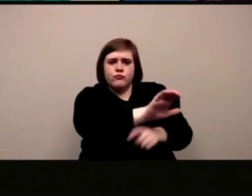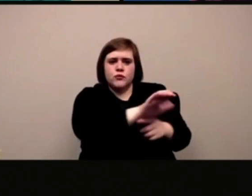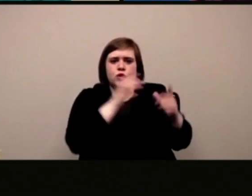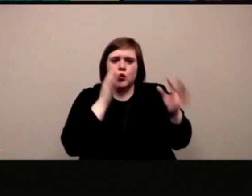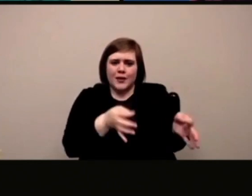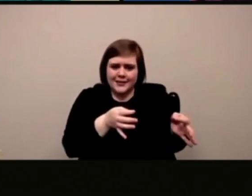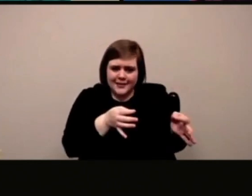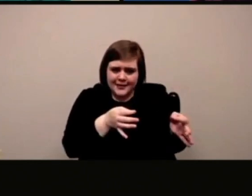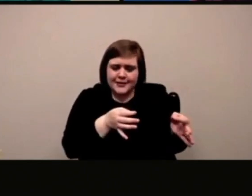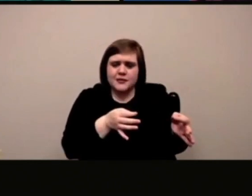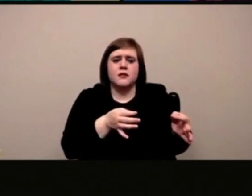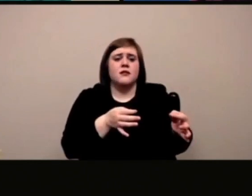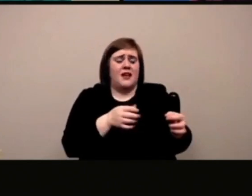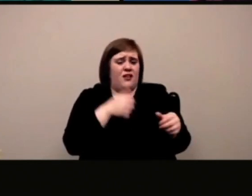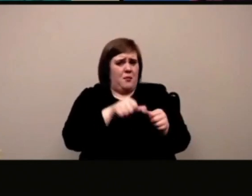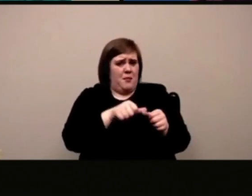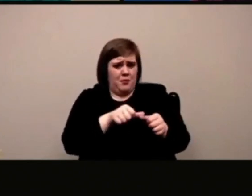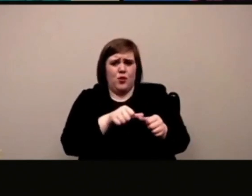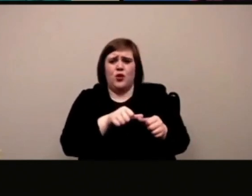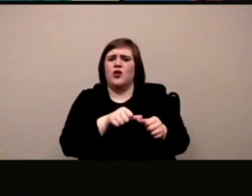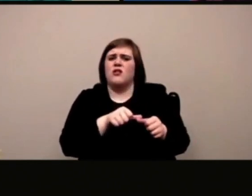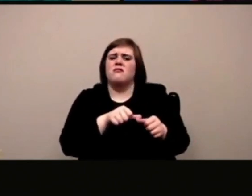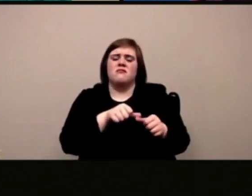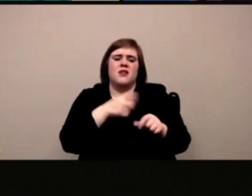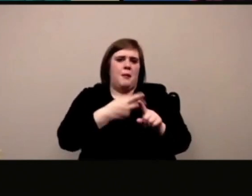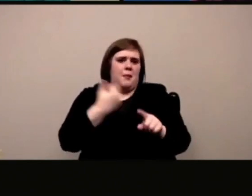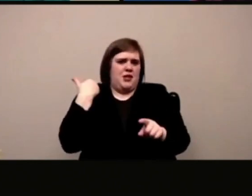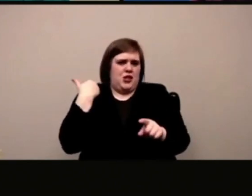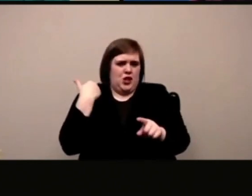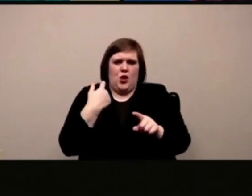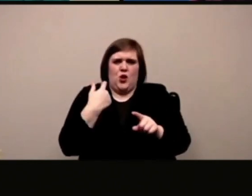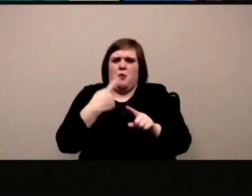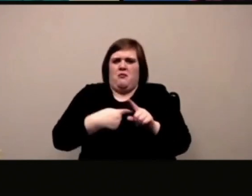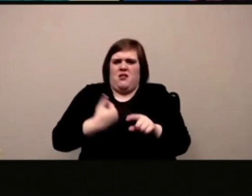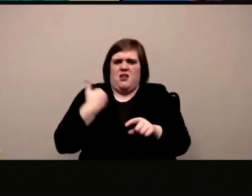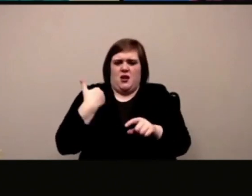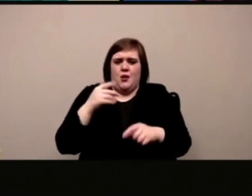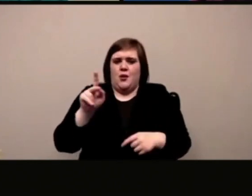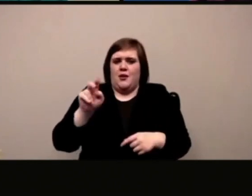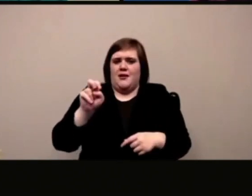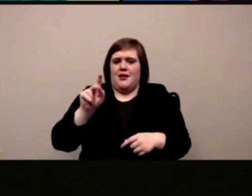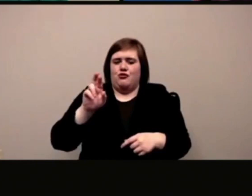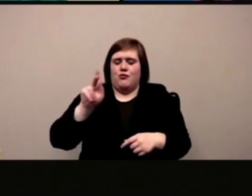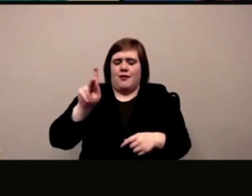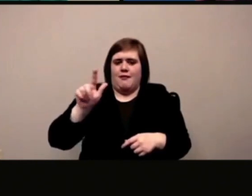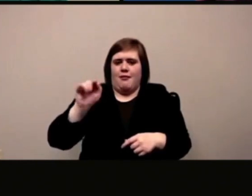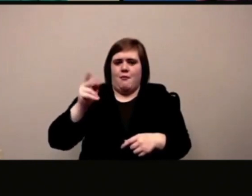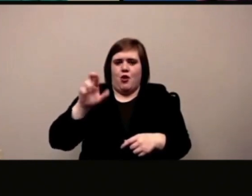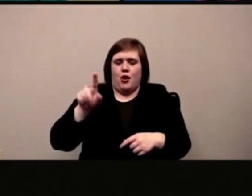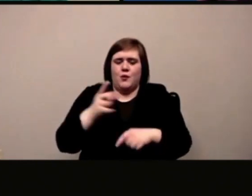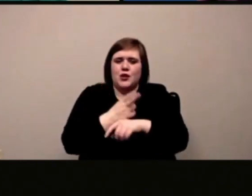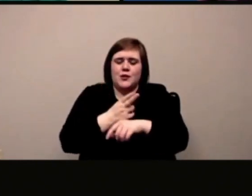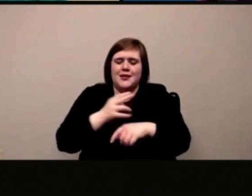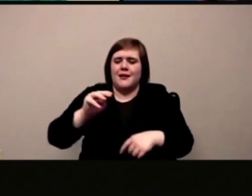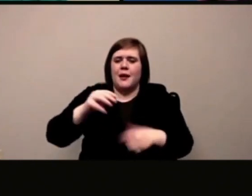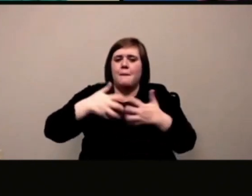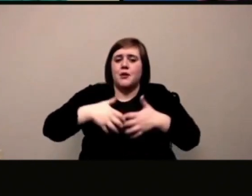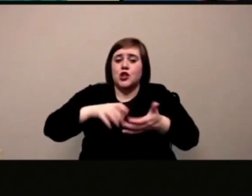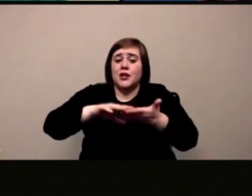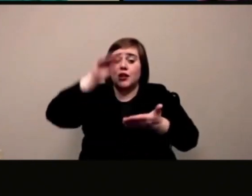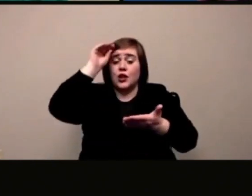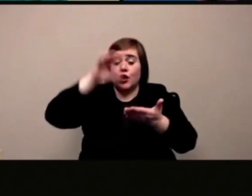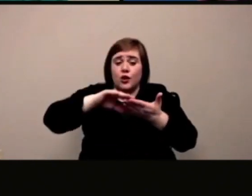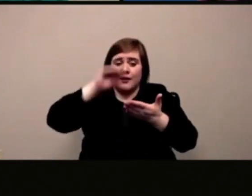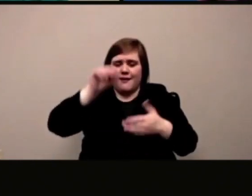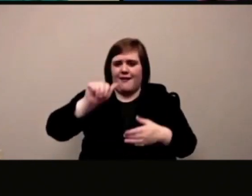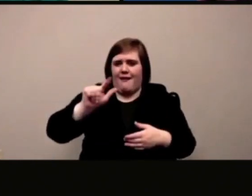a couple of weeks ago, Kendrick Lamar made a music video where he was using machine learning algorithms to do deep fakes,